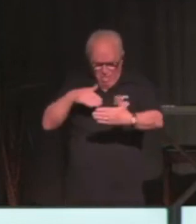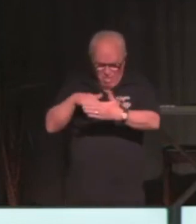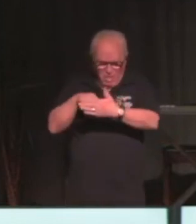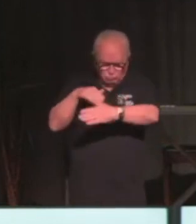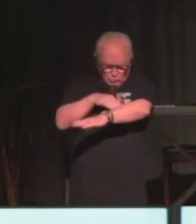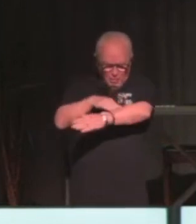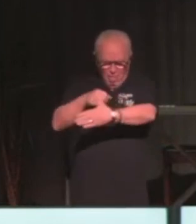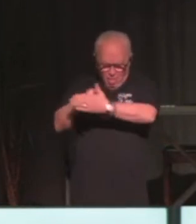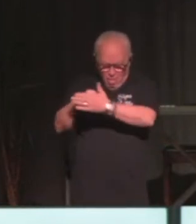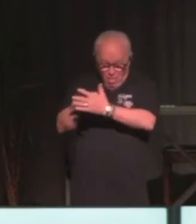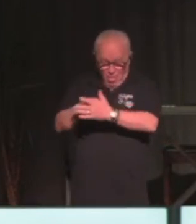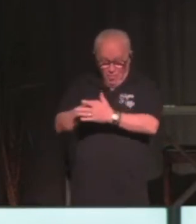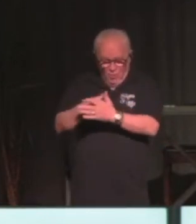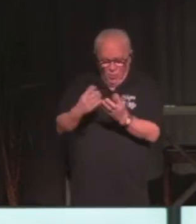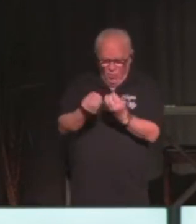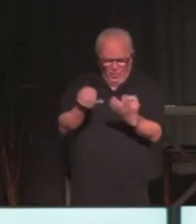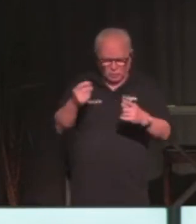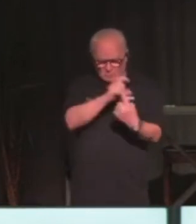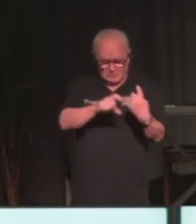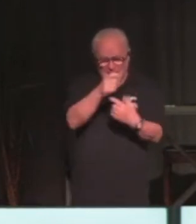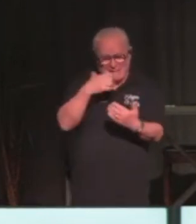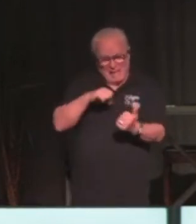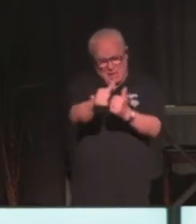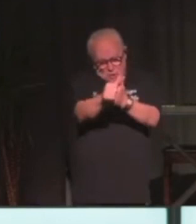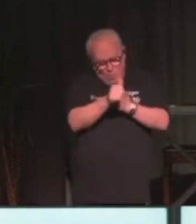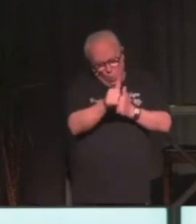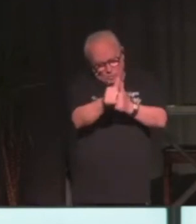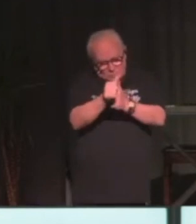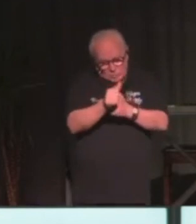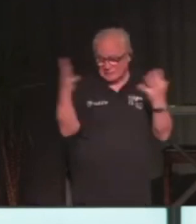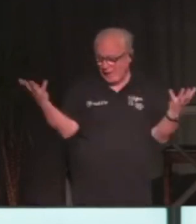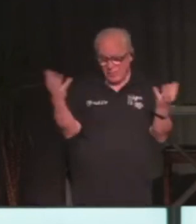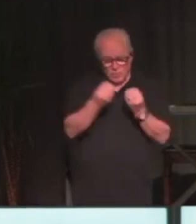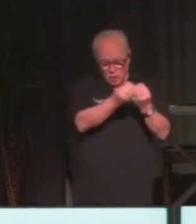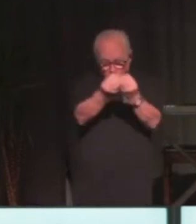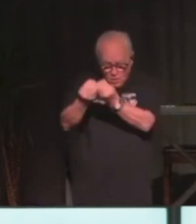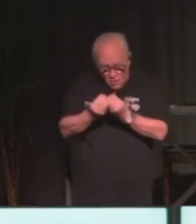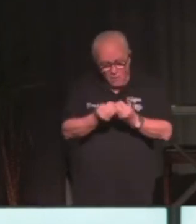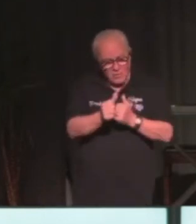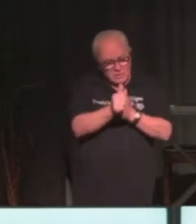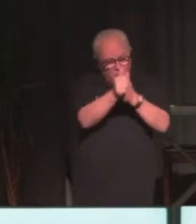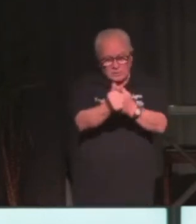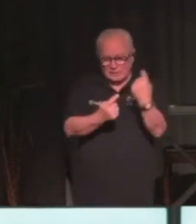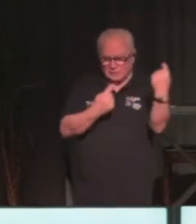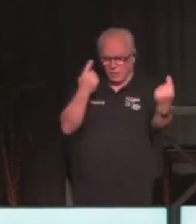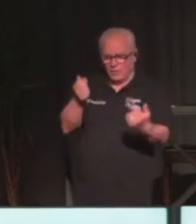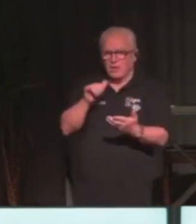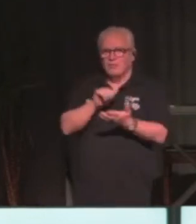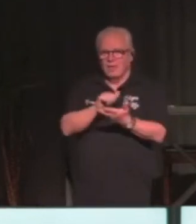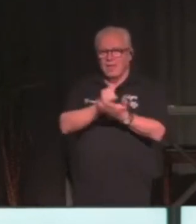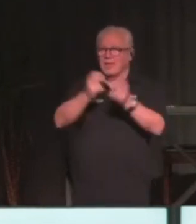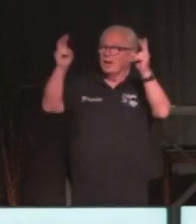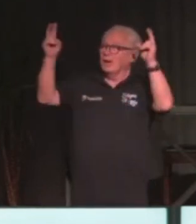without community, without getting together, without being together. And that's really what that